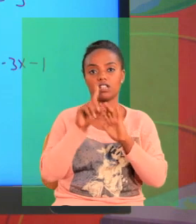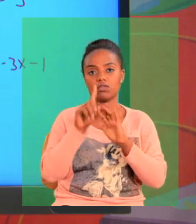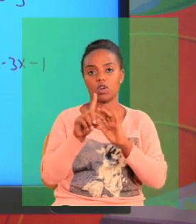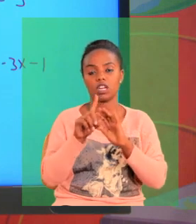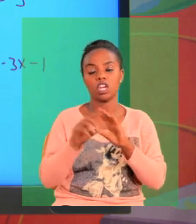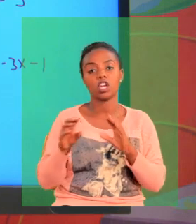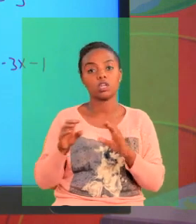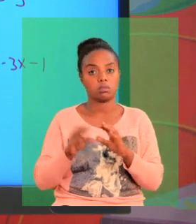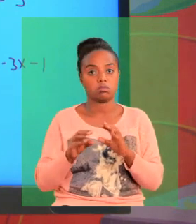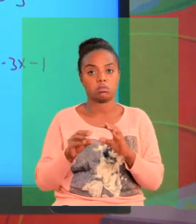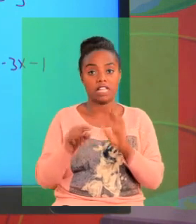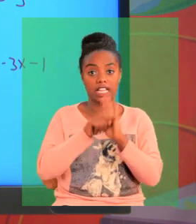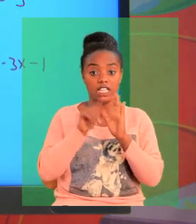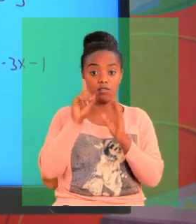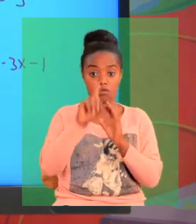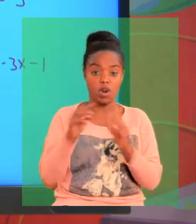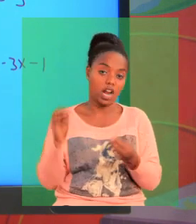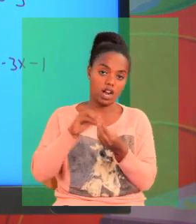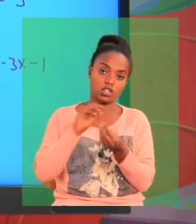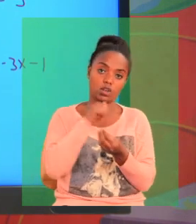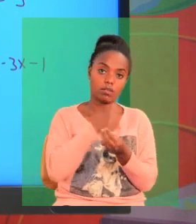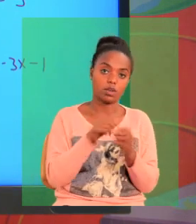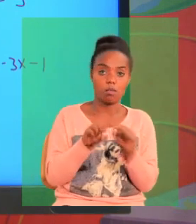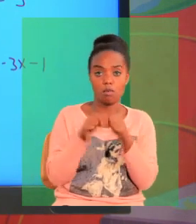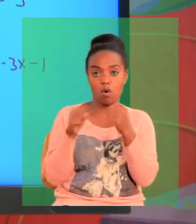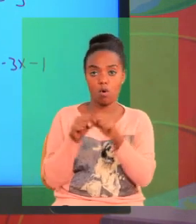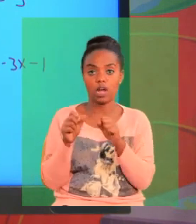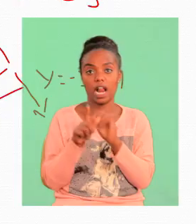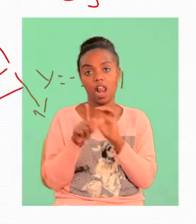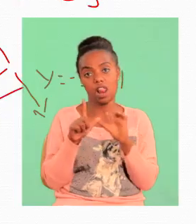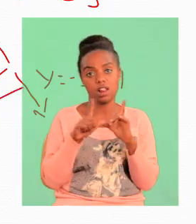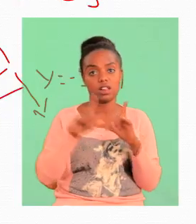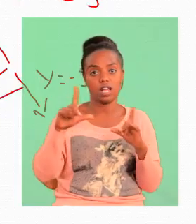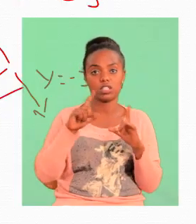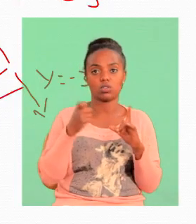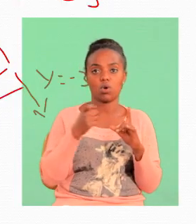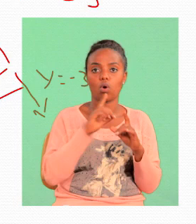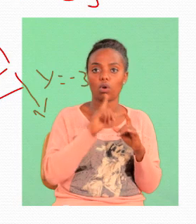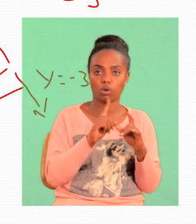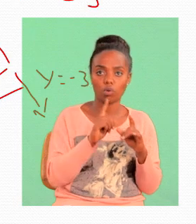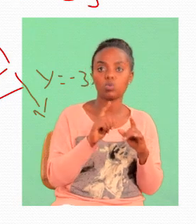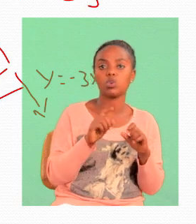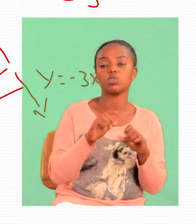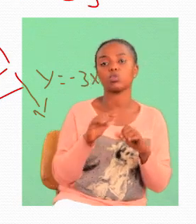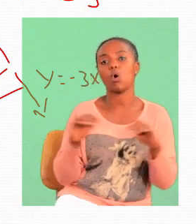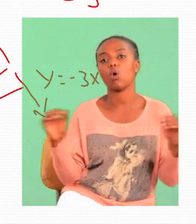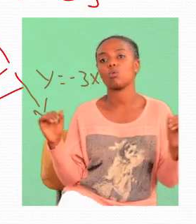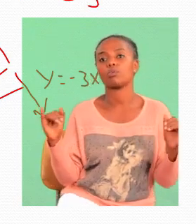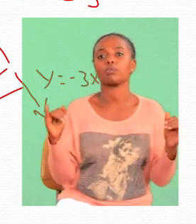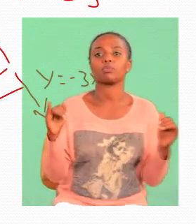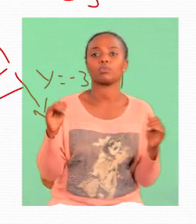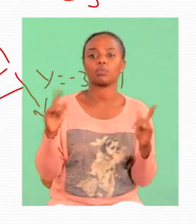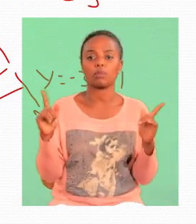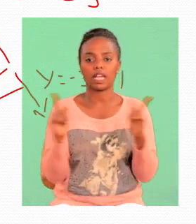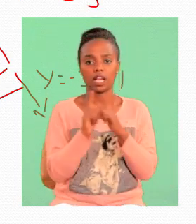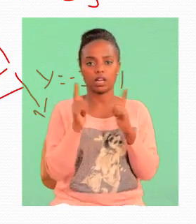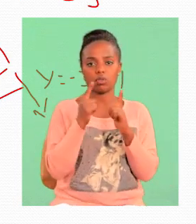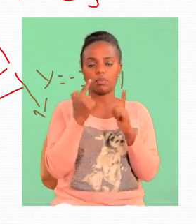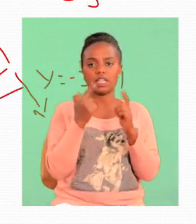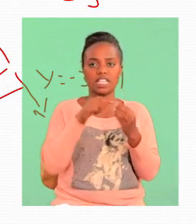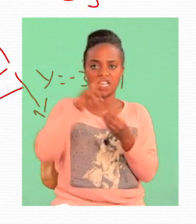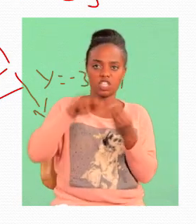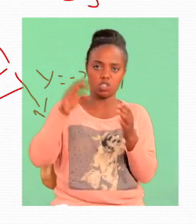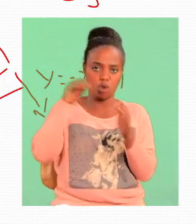include negative 1 because it's a broken line. This is a solid line. Their intersection is not our part of region. Therefore,